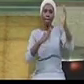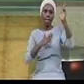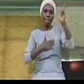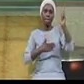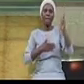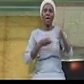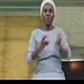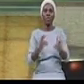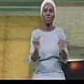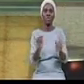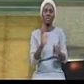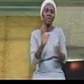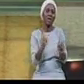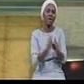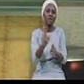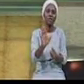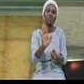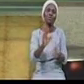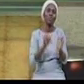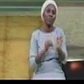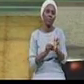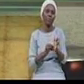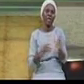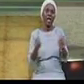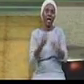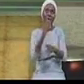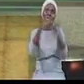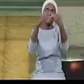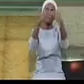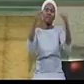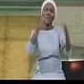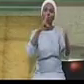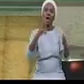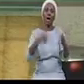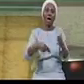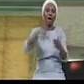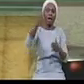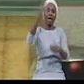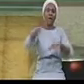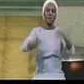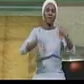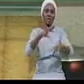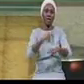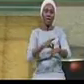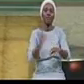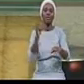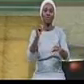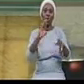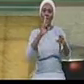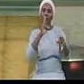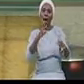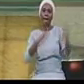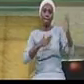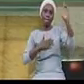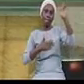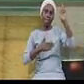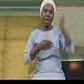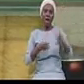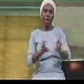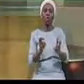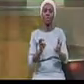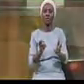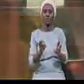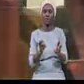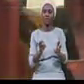higher than the earth, so are my ways higher than your ways. And my thoughts